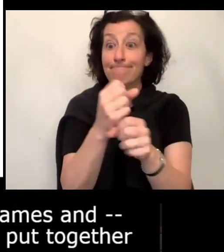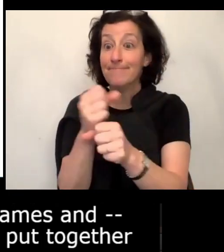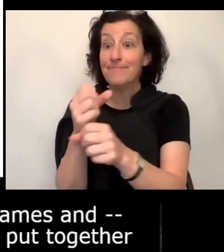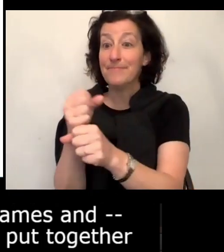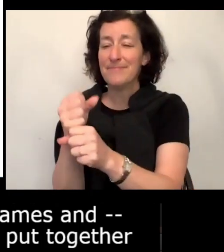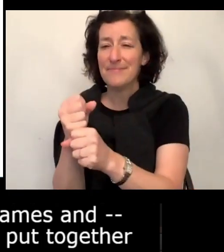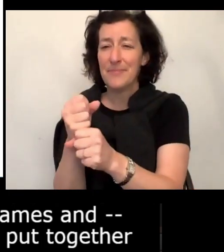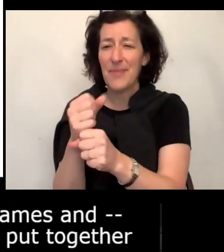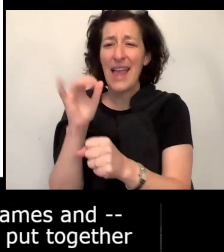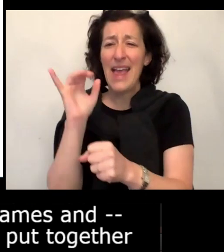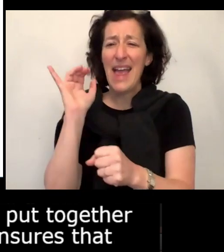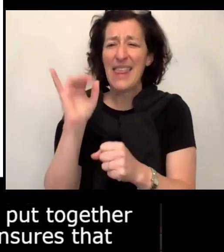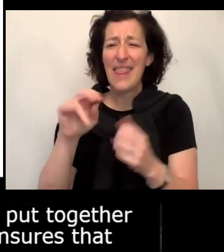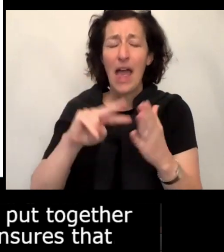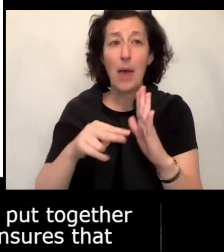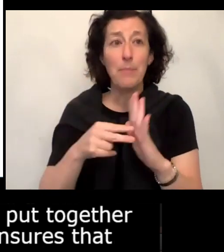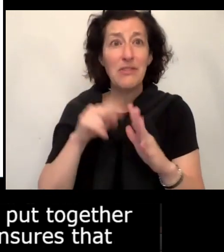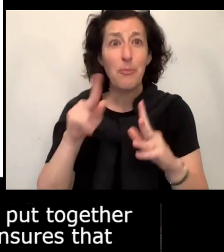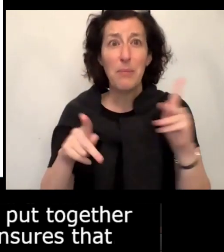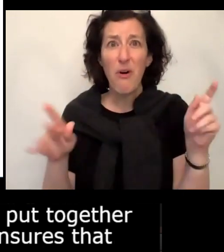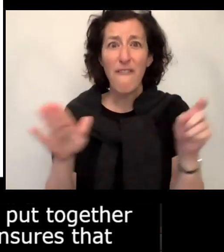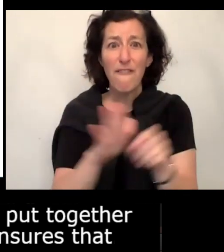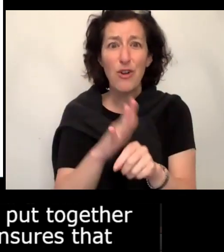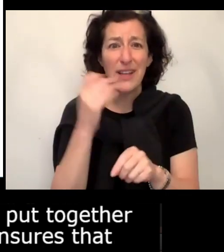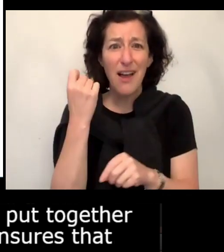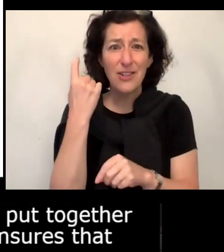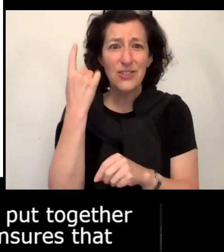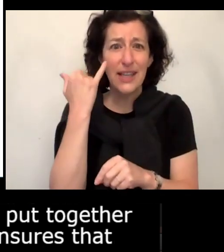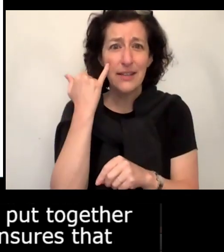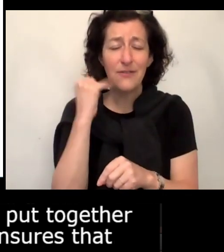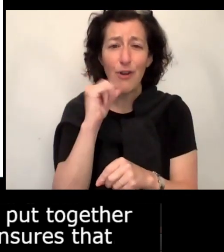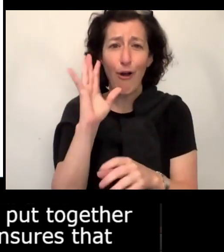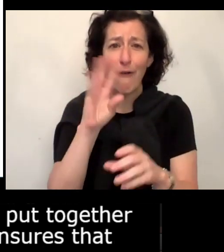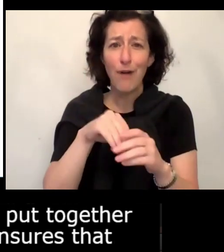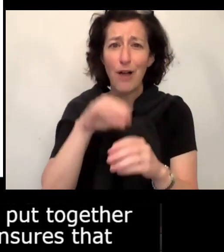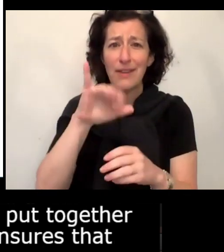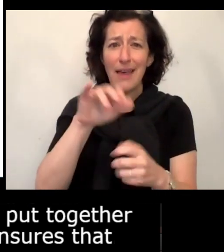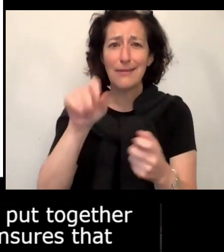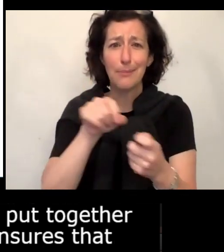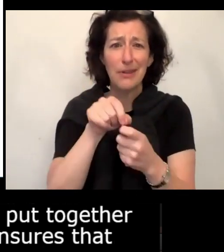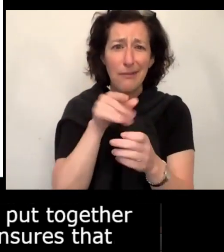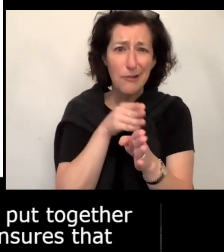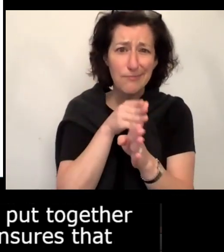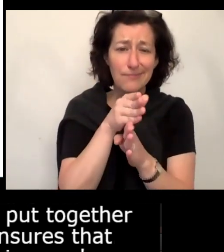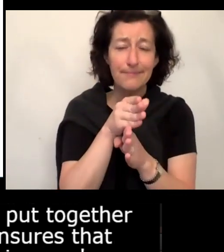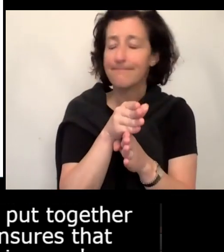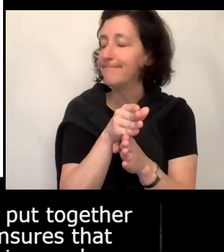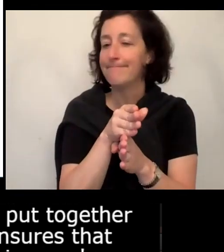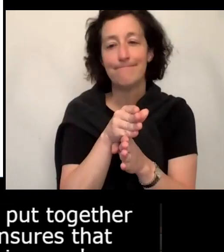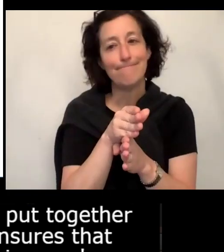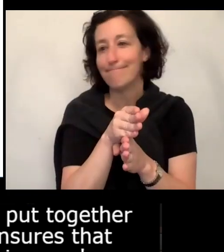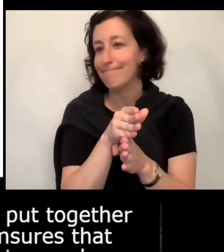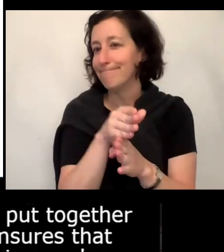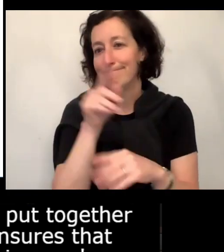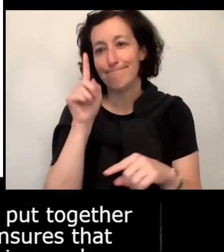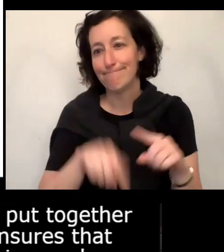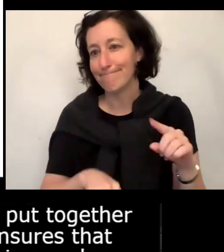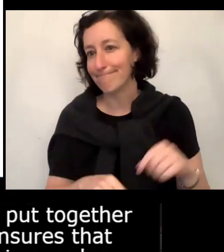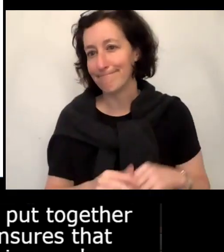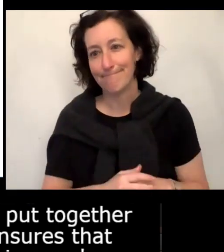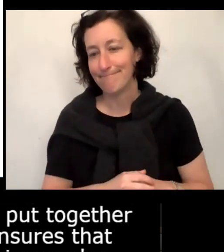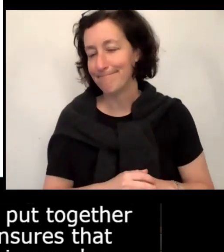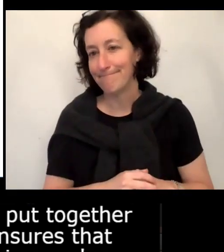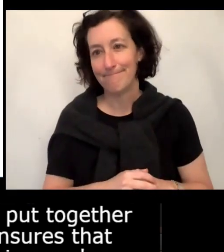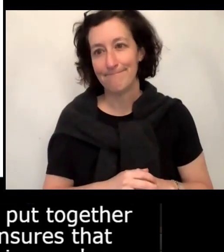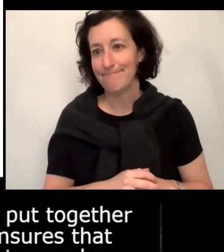no one who is not an insider will understand anything you're saying. That is not a